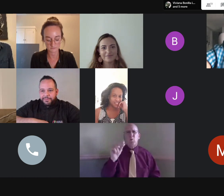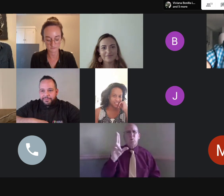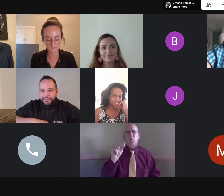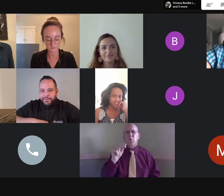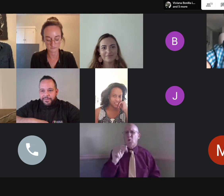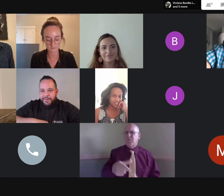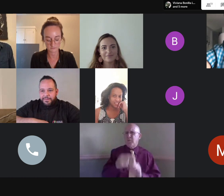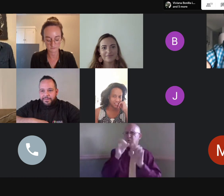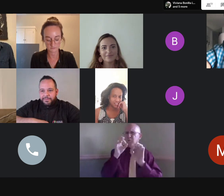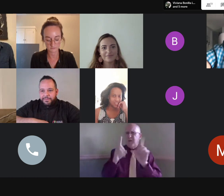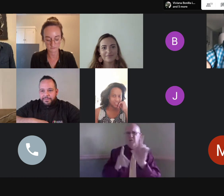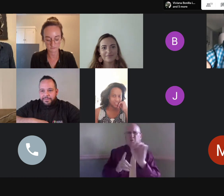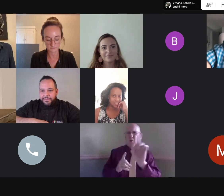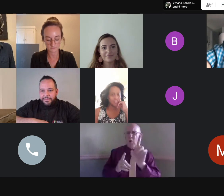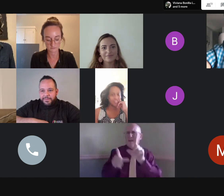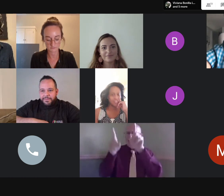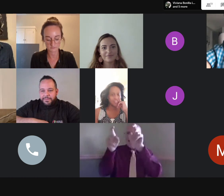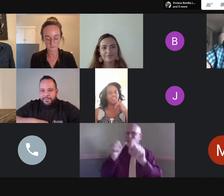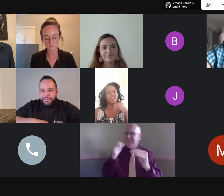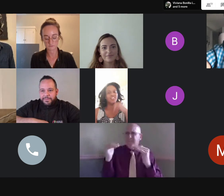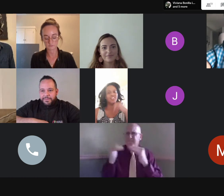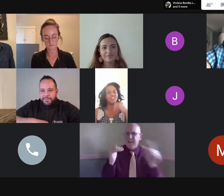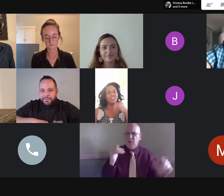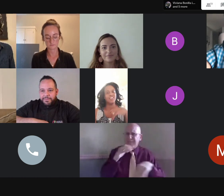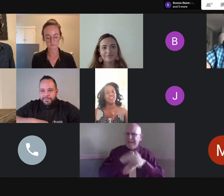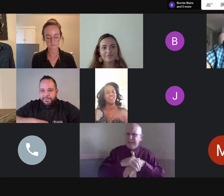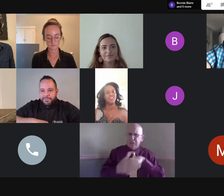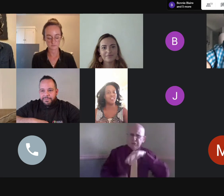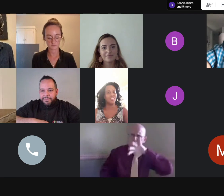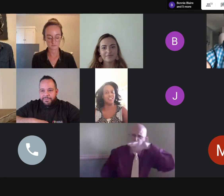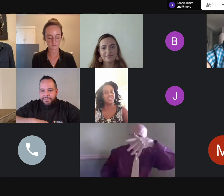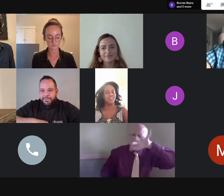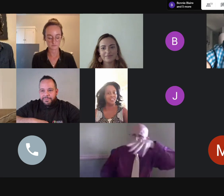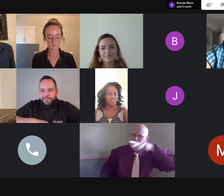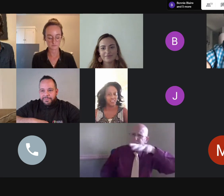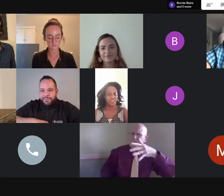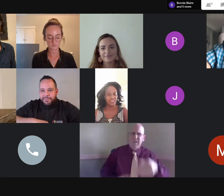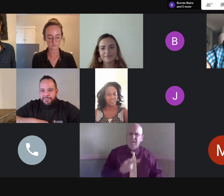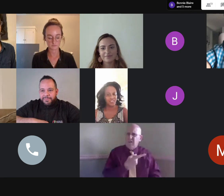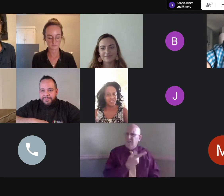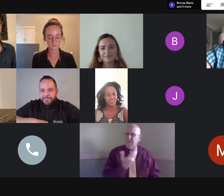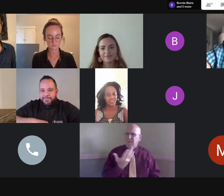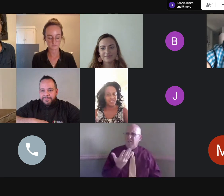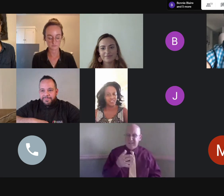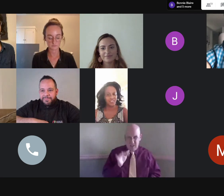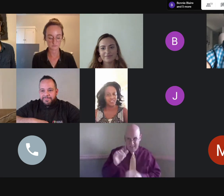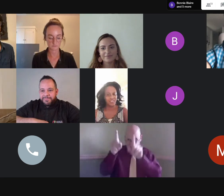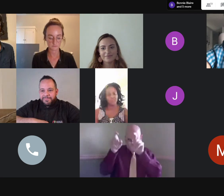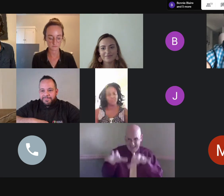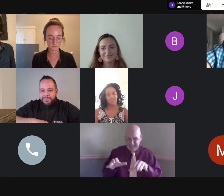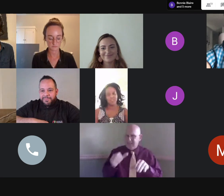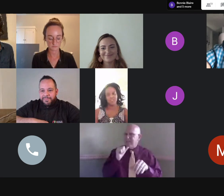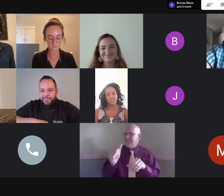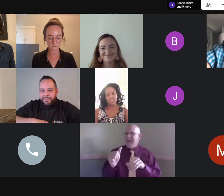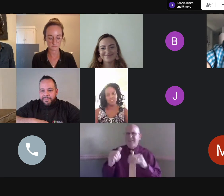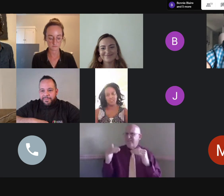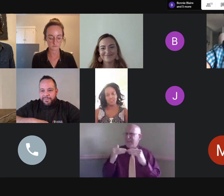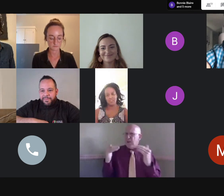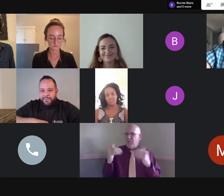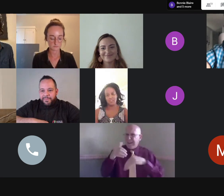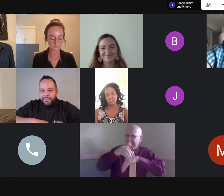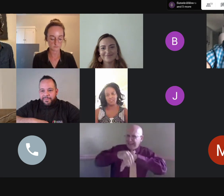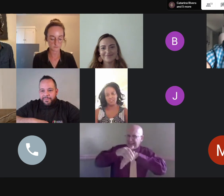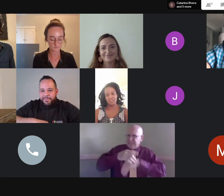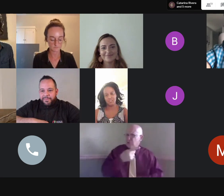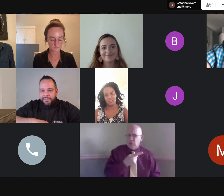my child in a special education classroom. And she was explaining that the standardized test that they had given me was in English